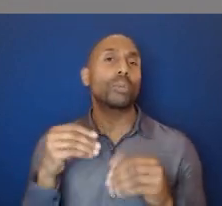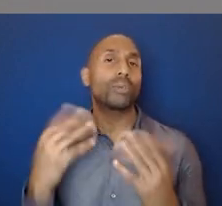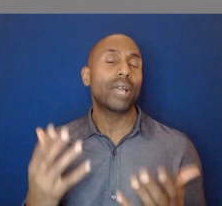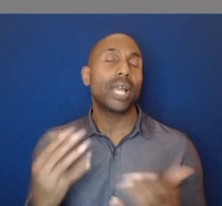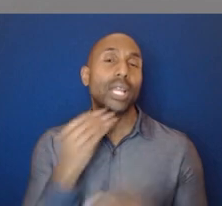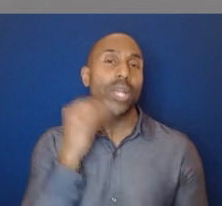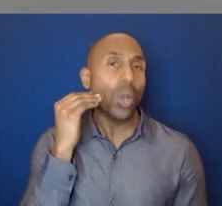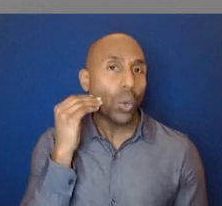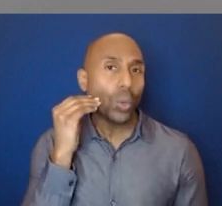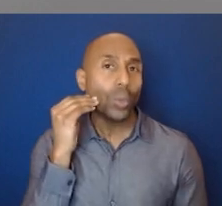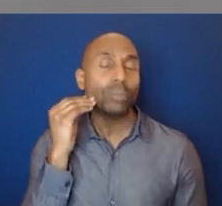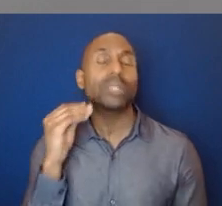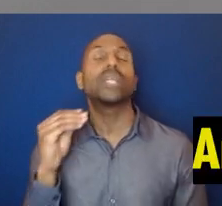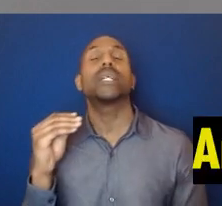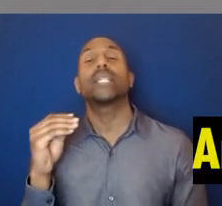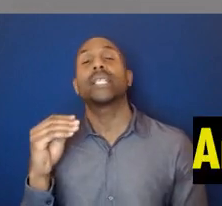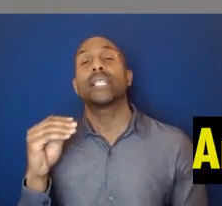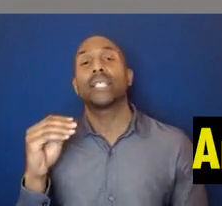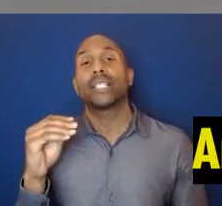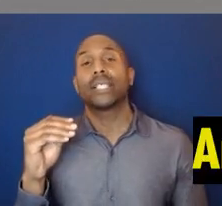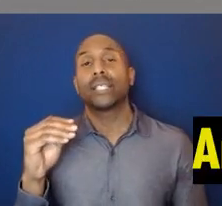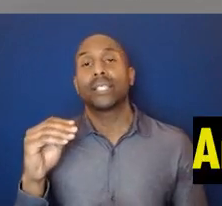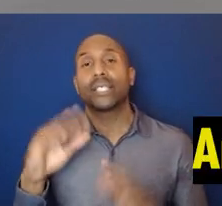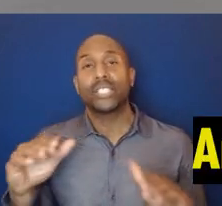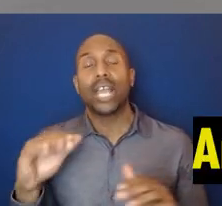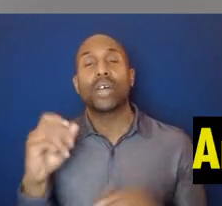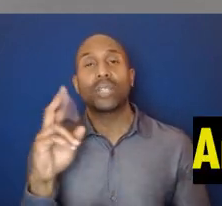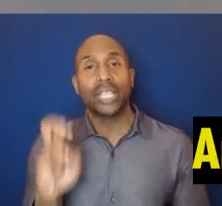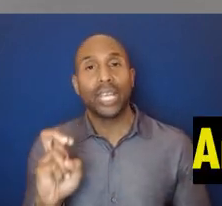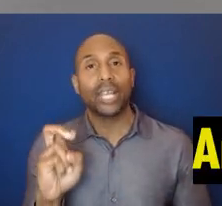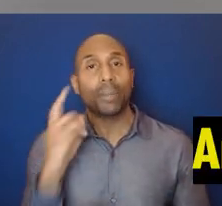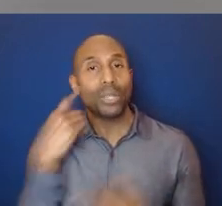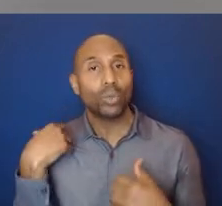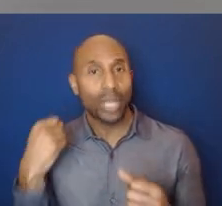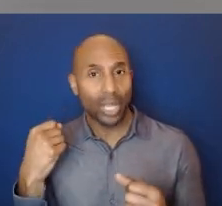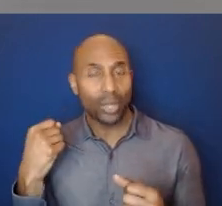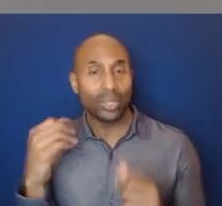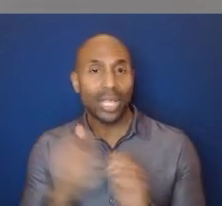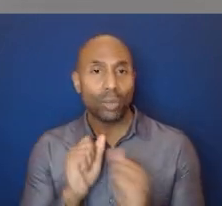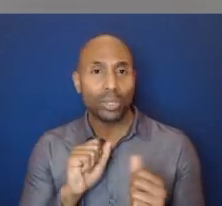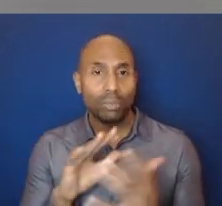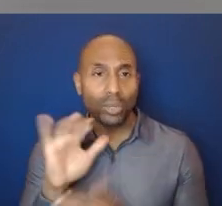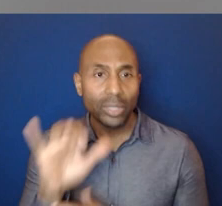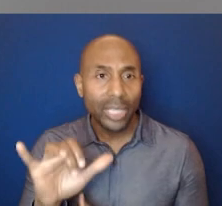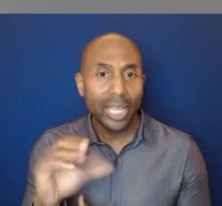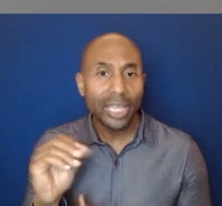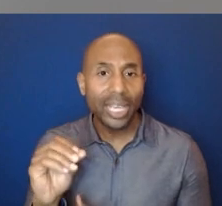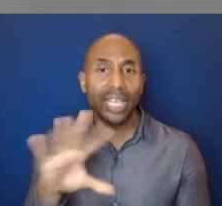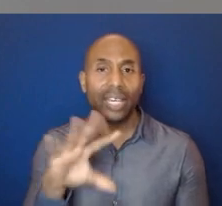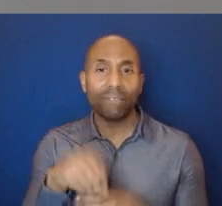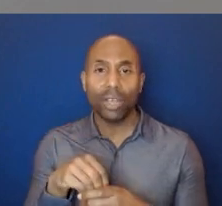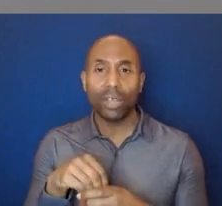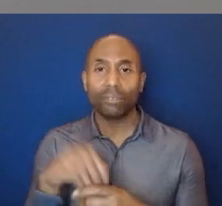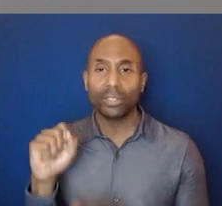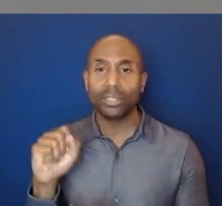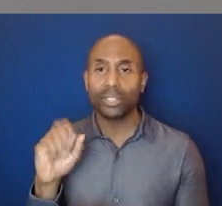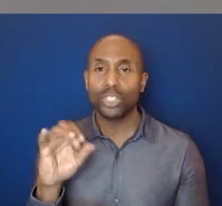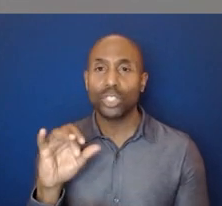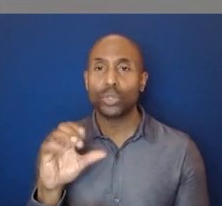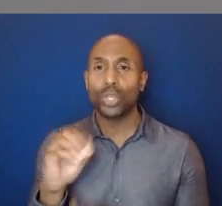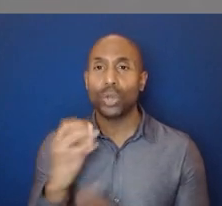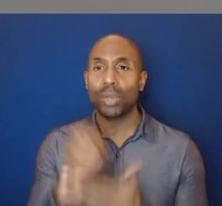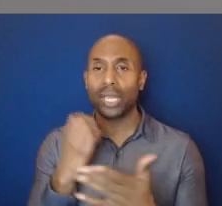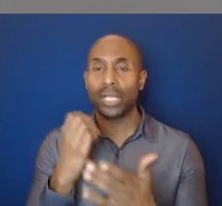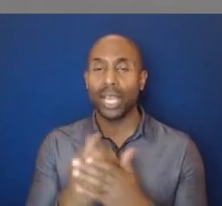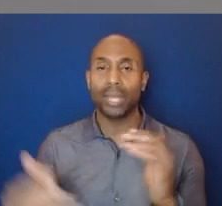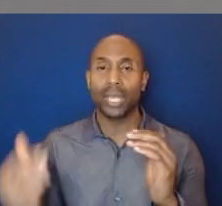most vulnerable to the effects of homelessness? And how will you involve socioeconomic equity within all of your policies regarding New York City? That